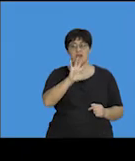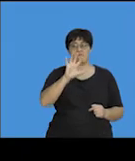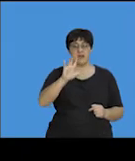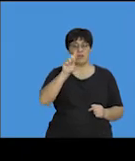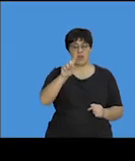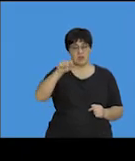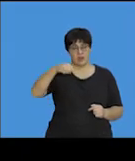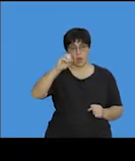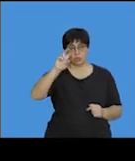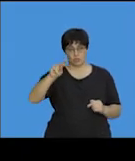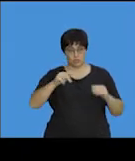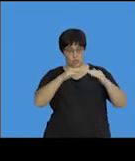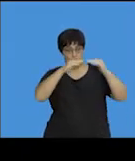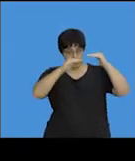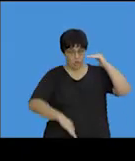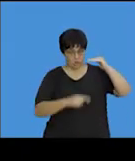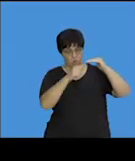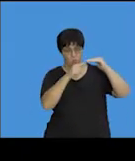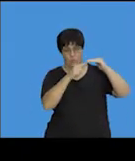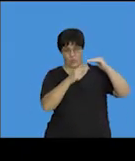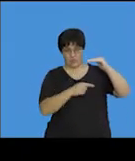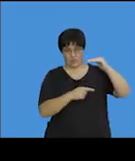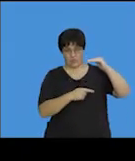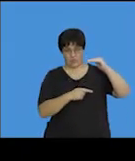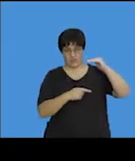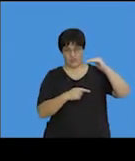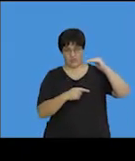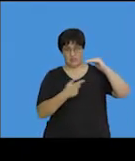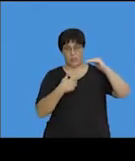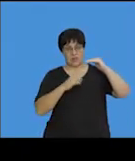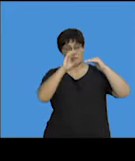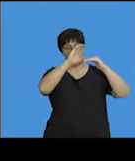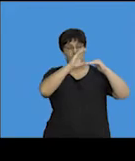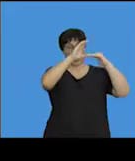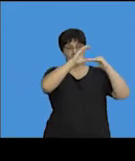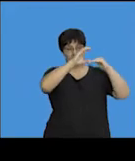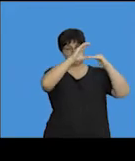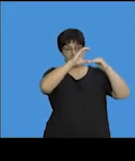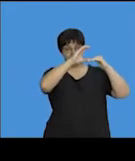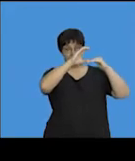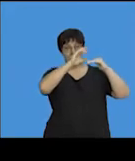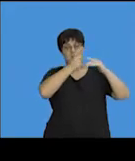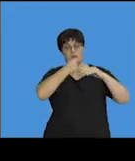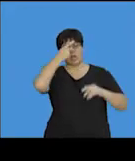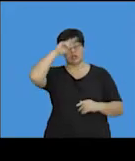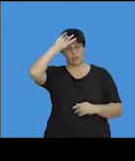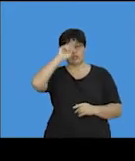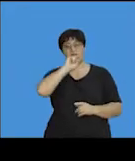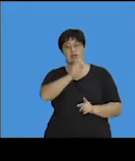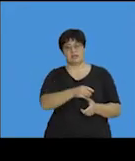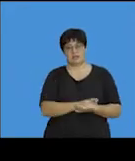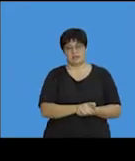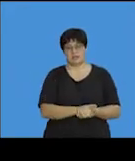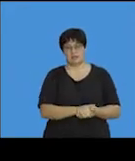2,551 meters below where it started. They wanted the height of the balloon. We need to interpret